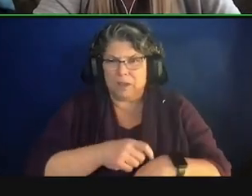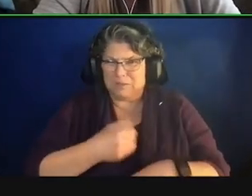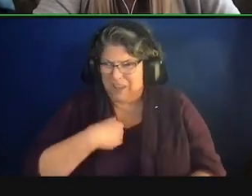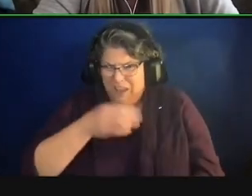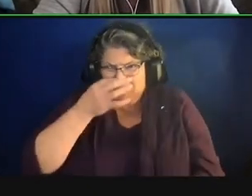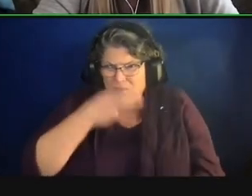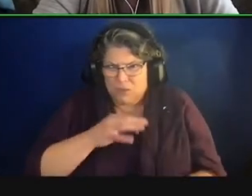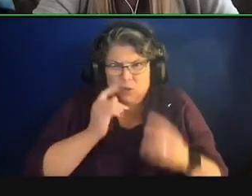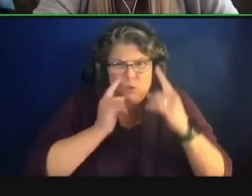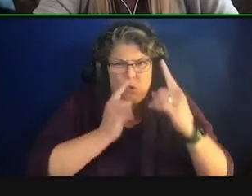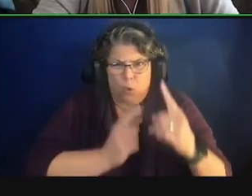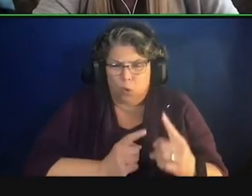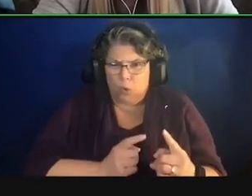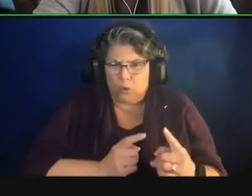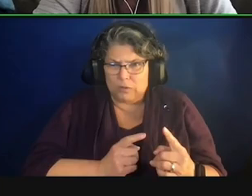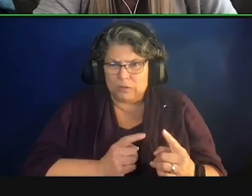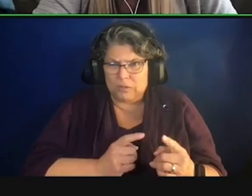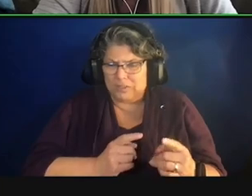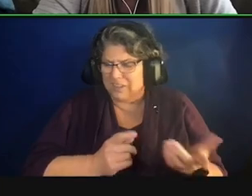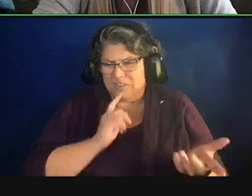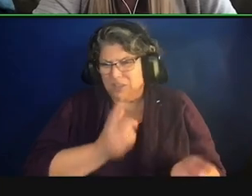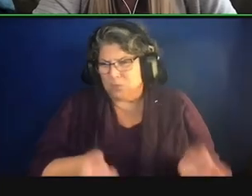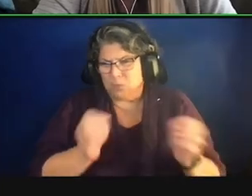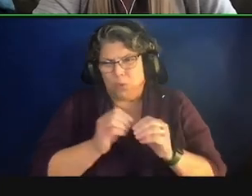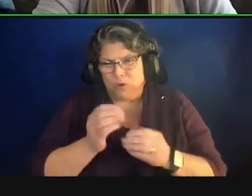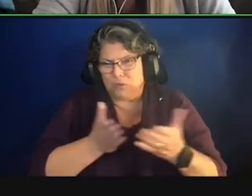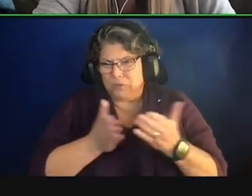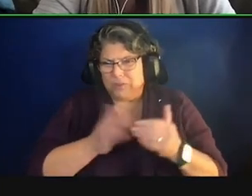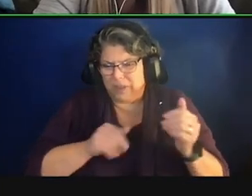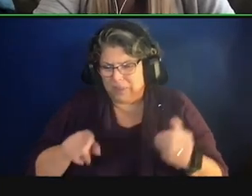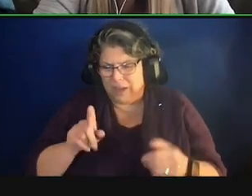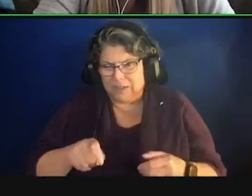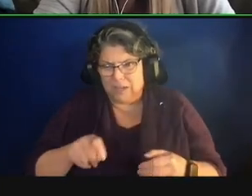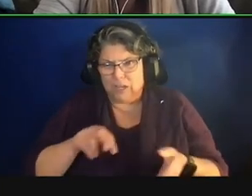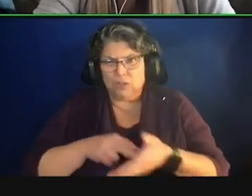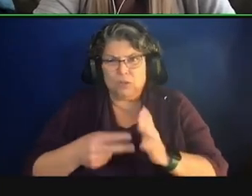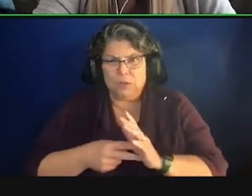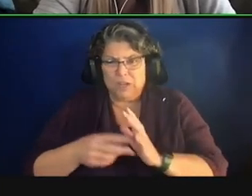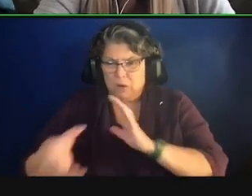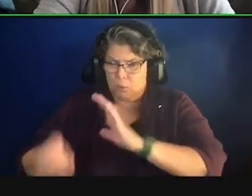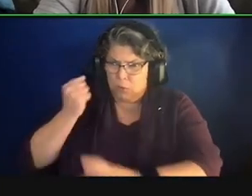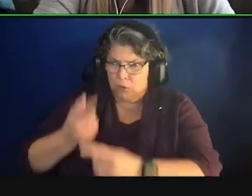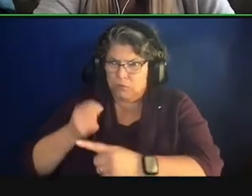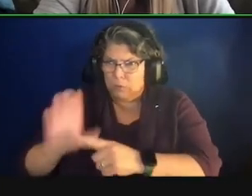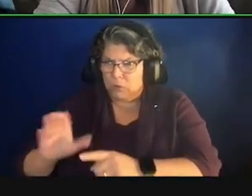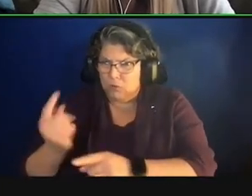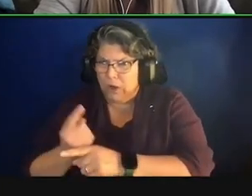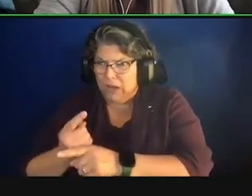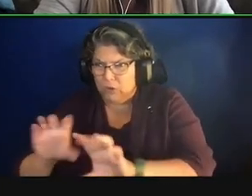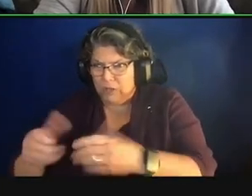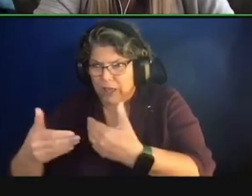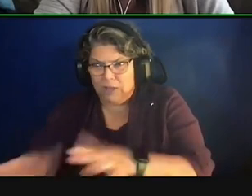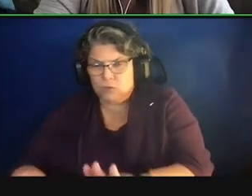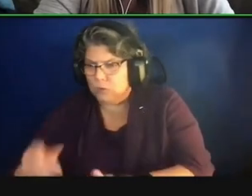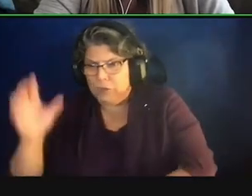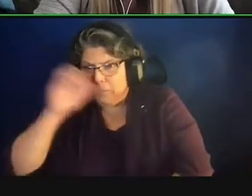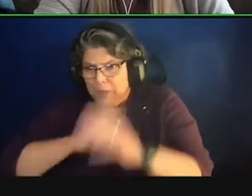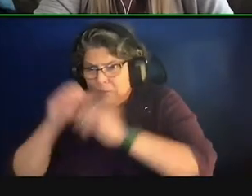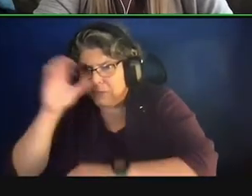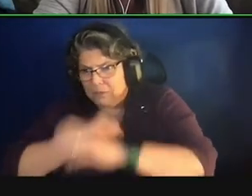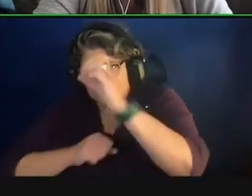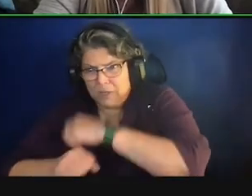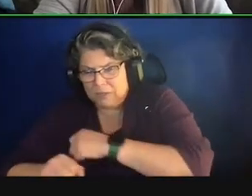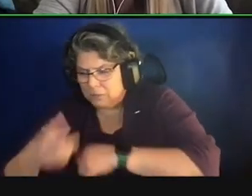the service is more than they need, and they're going to miss a lot of instruction in their classroom because they're getting pulled out